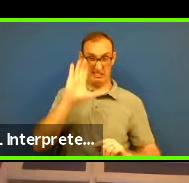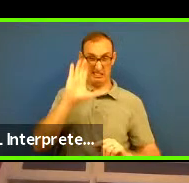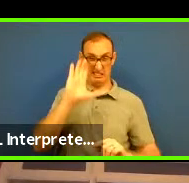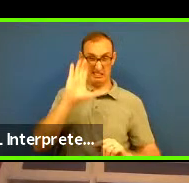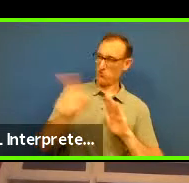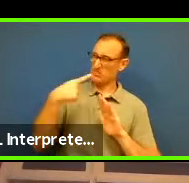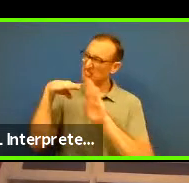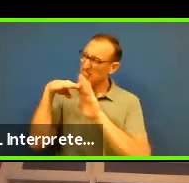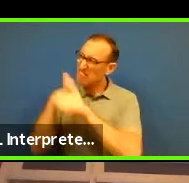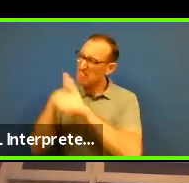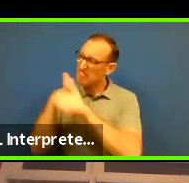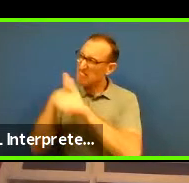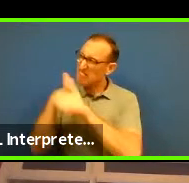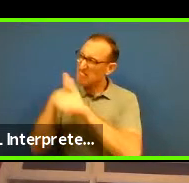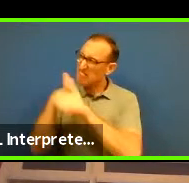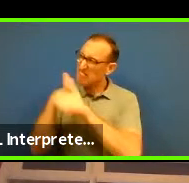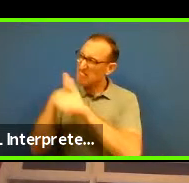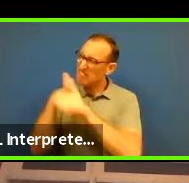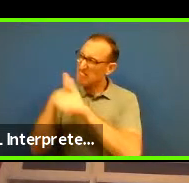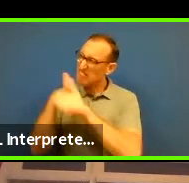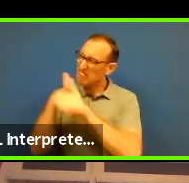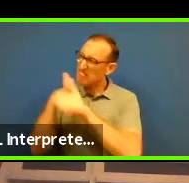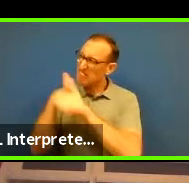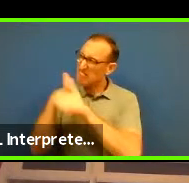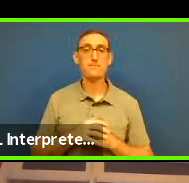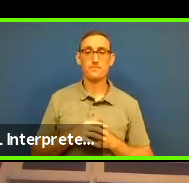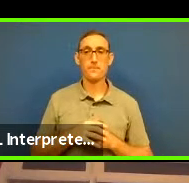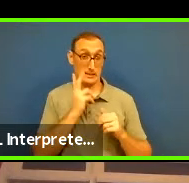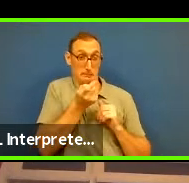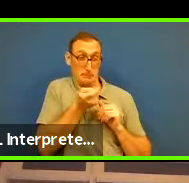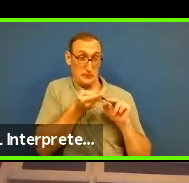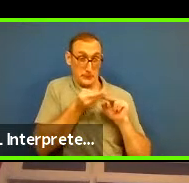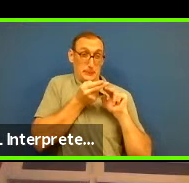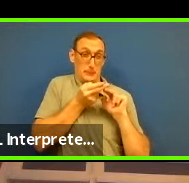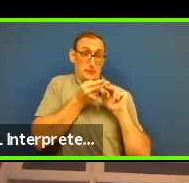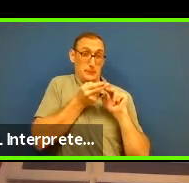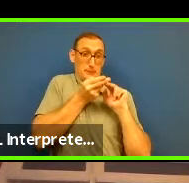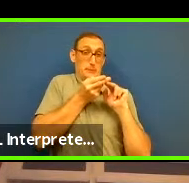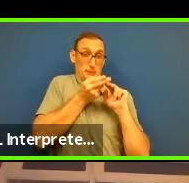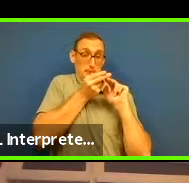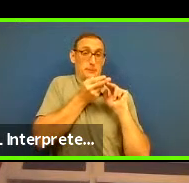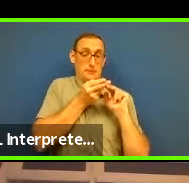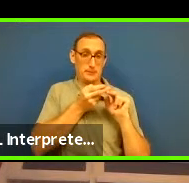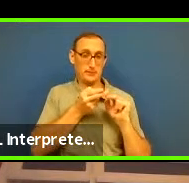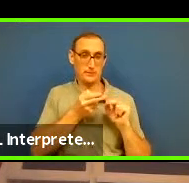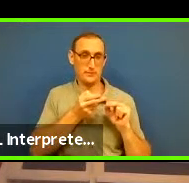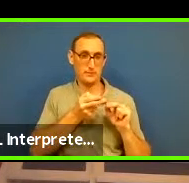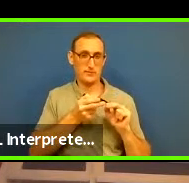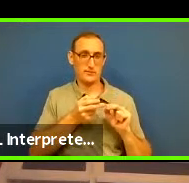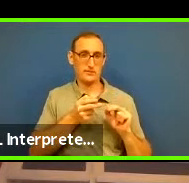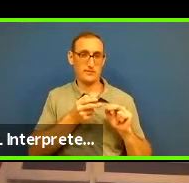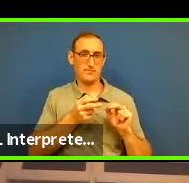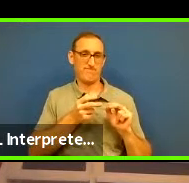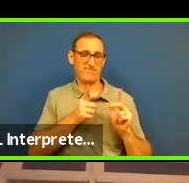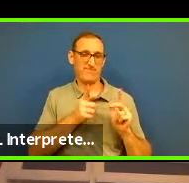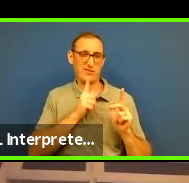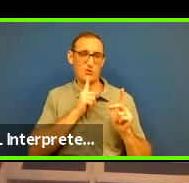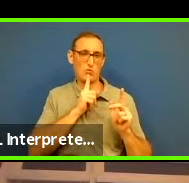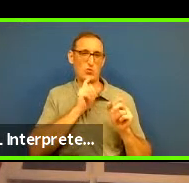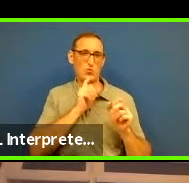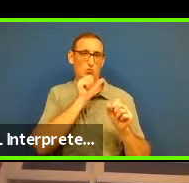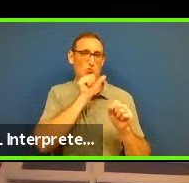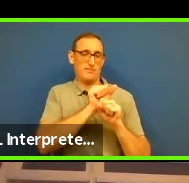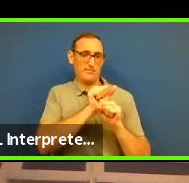that the small increases we're seeing, in his opinion, as Dr. Thomas said, are non-actionable and they fall into a greater category as